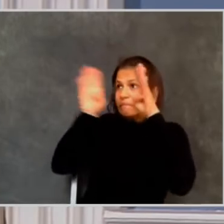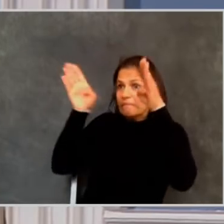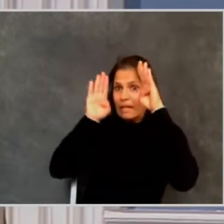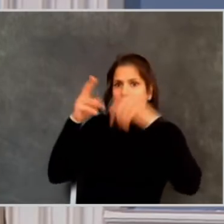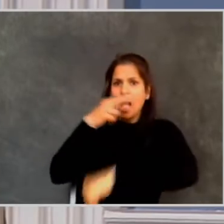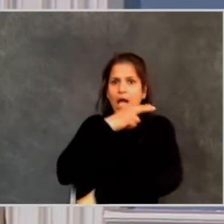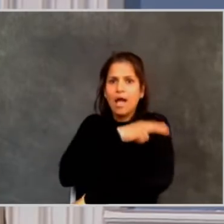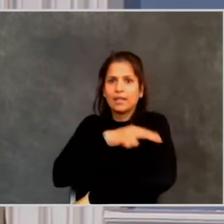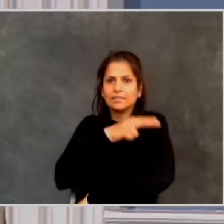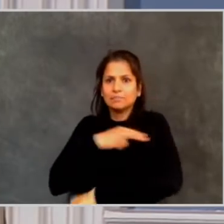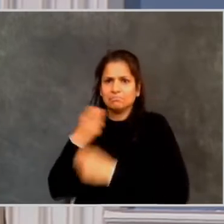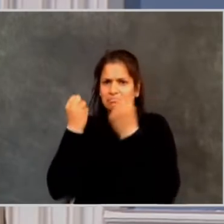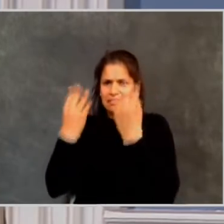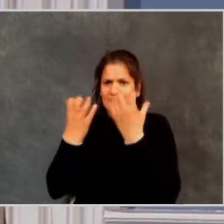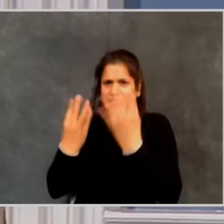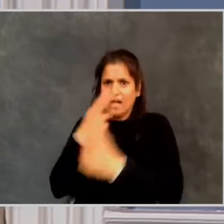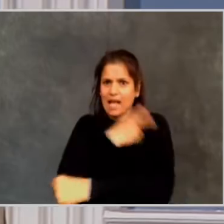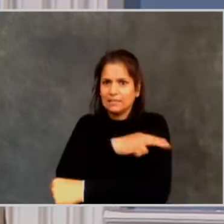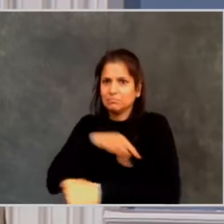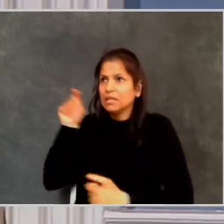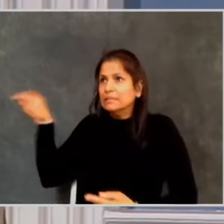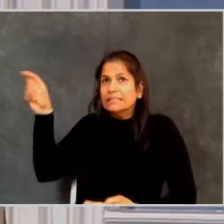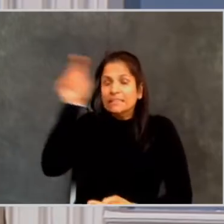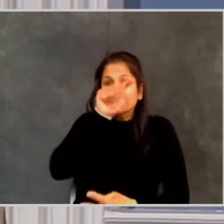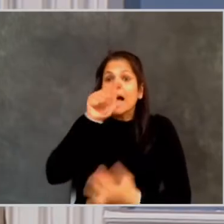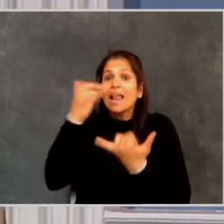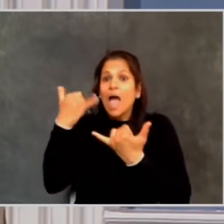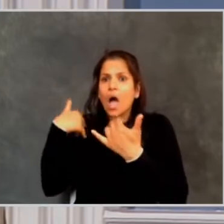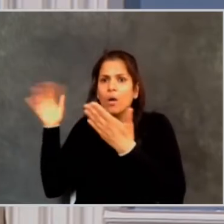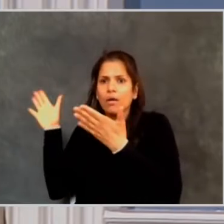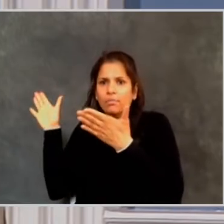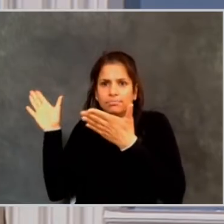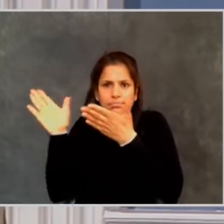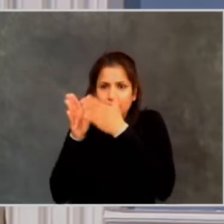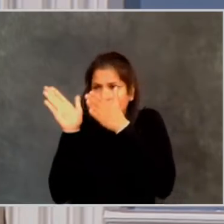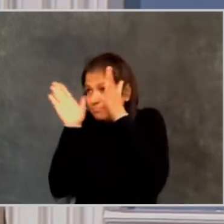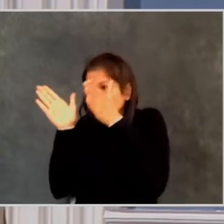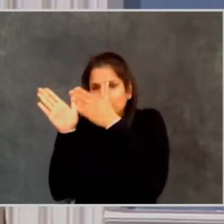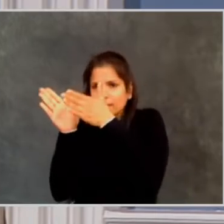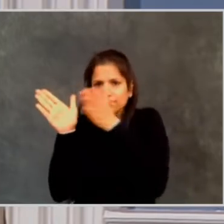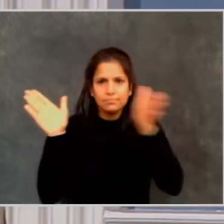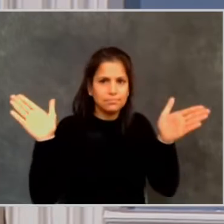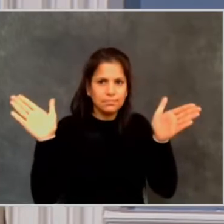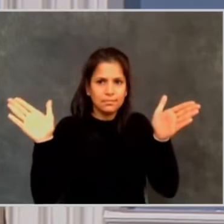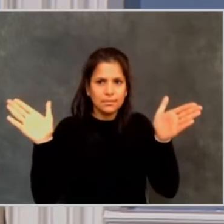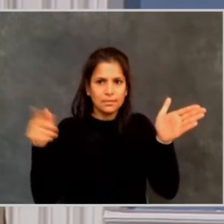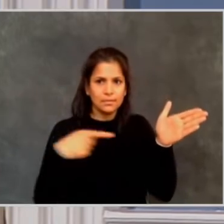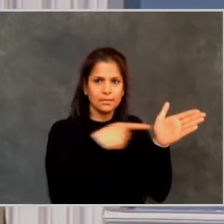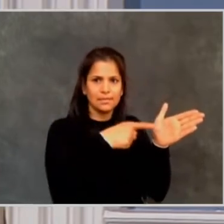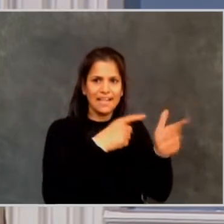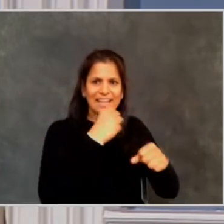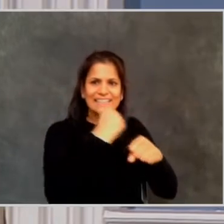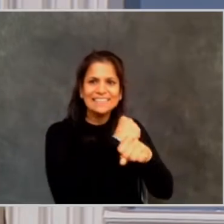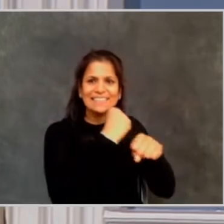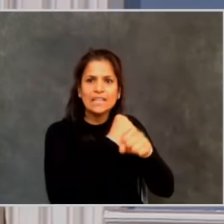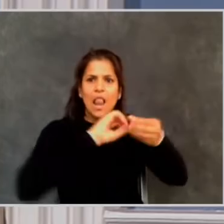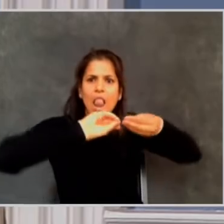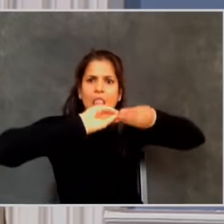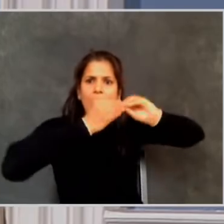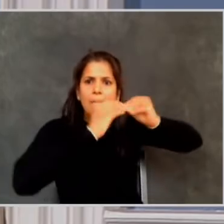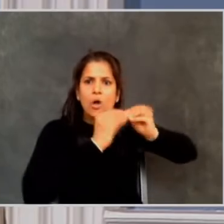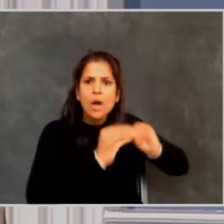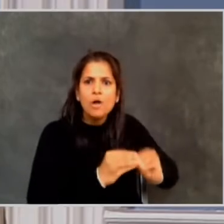another layer. I think none of us could have anticipated, and we said this from the beginning, not only how the